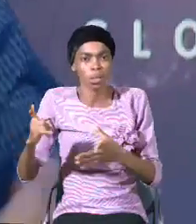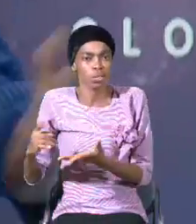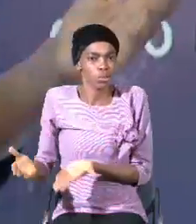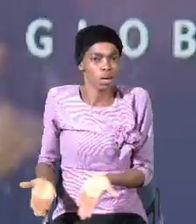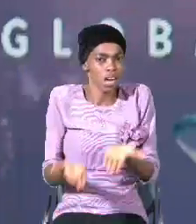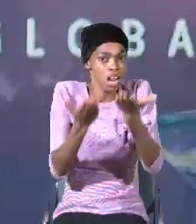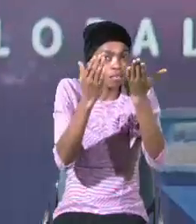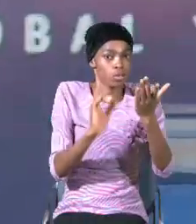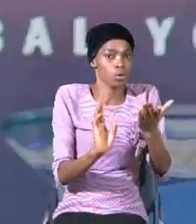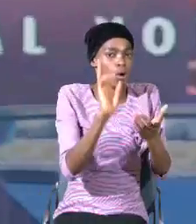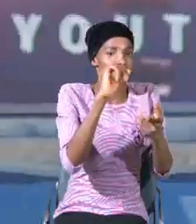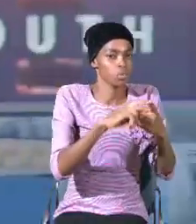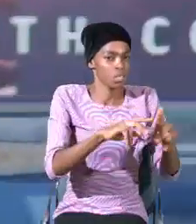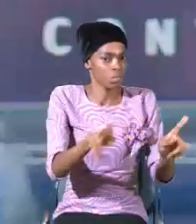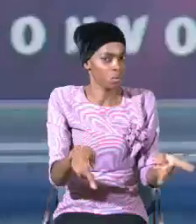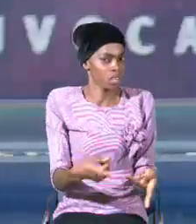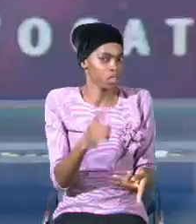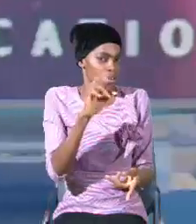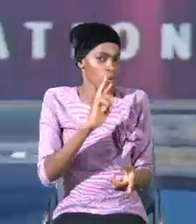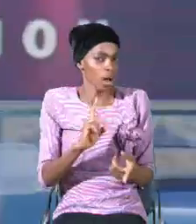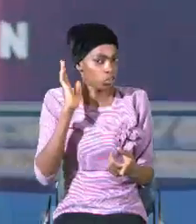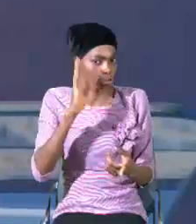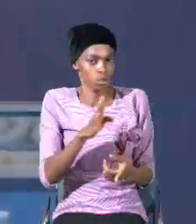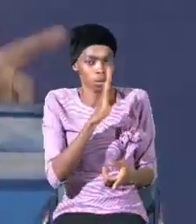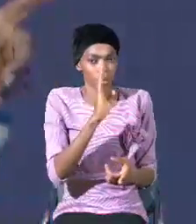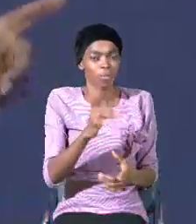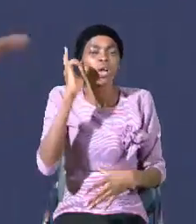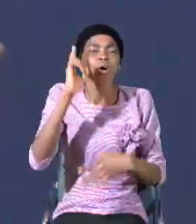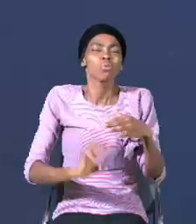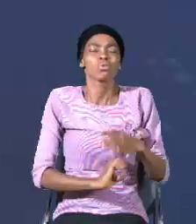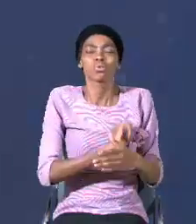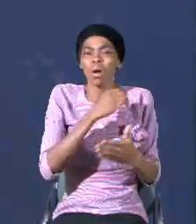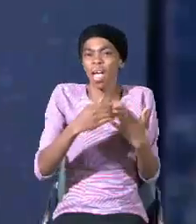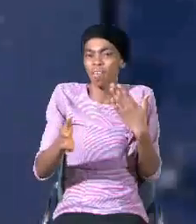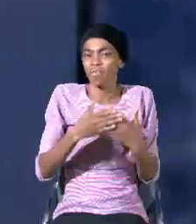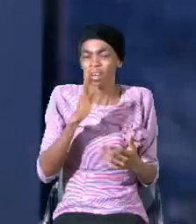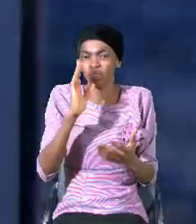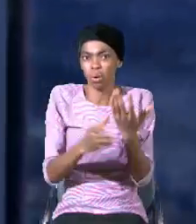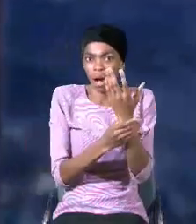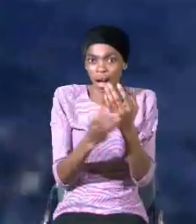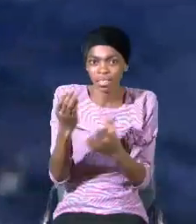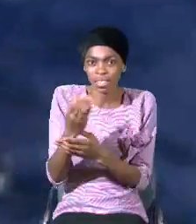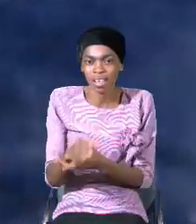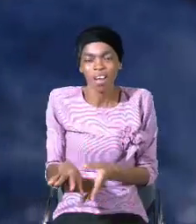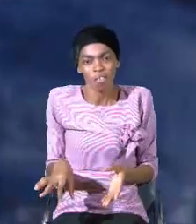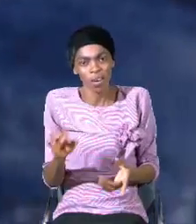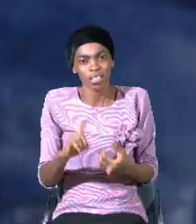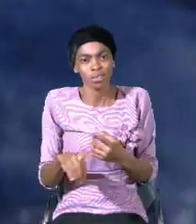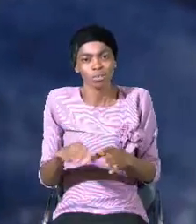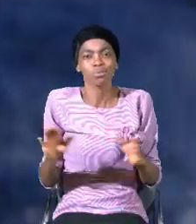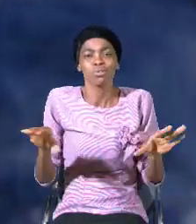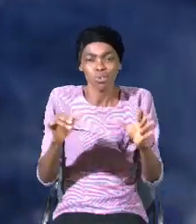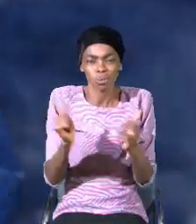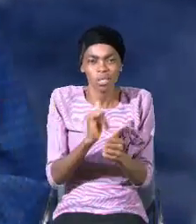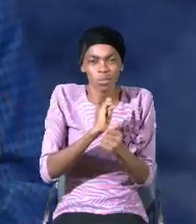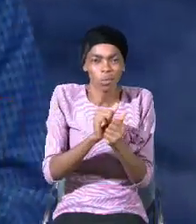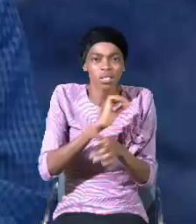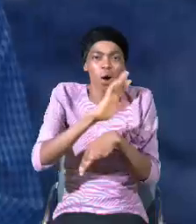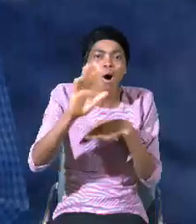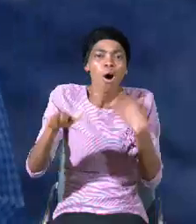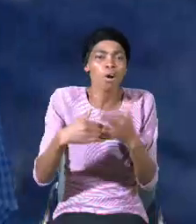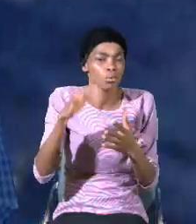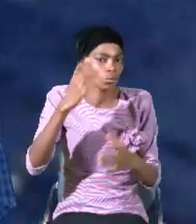be, whatsoever thy hand findeth to do, do it with all thy might. Don't say, I don't